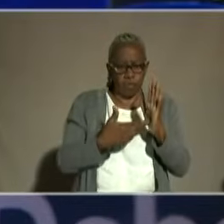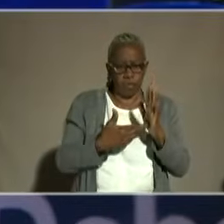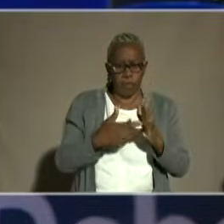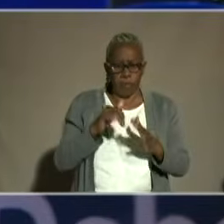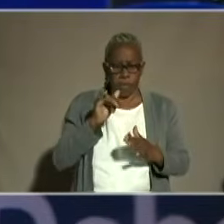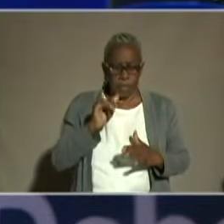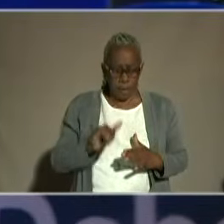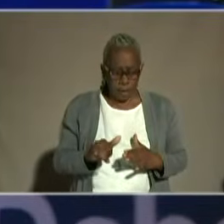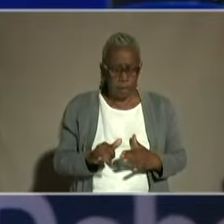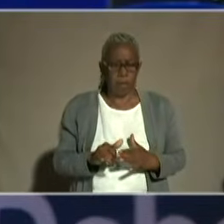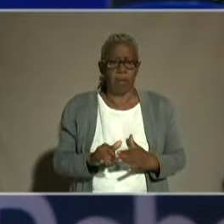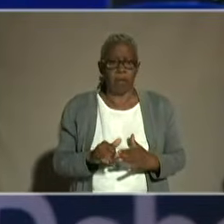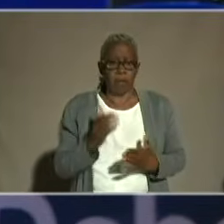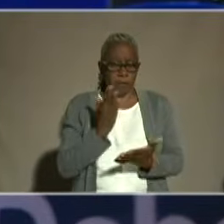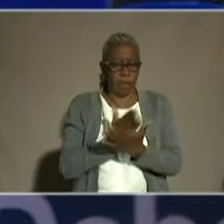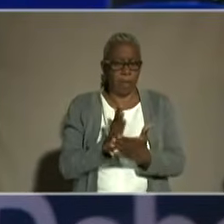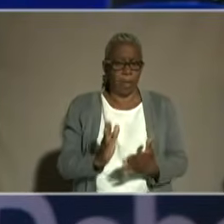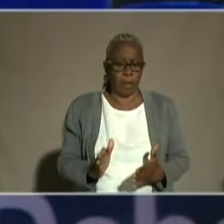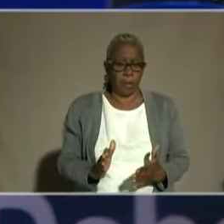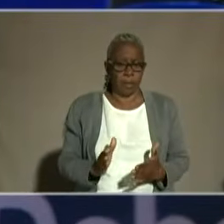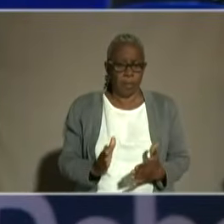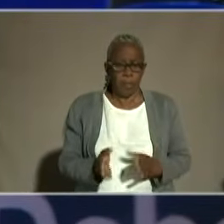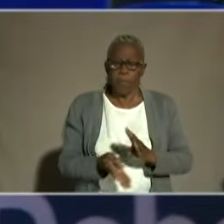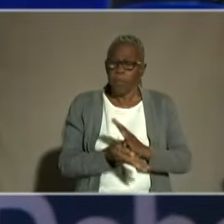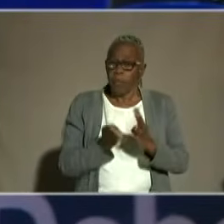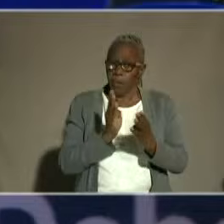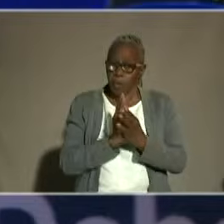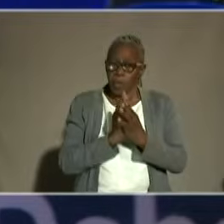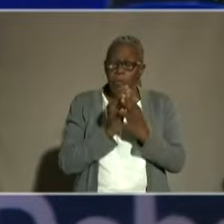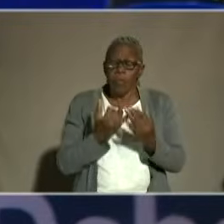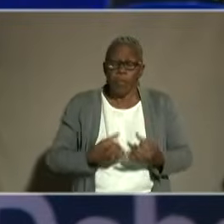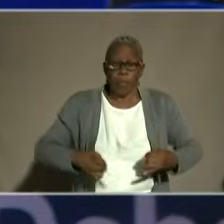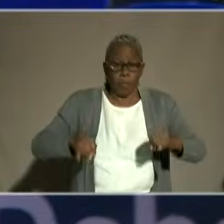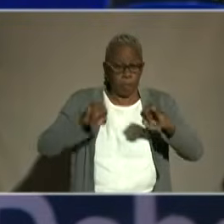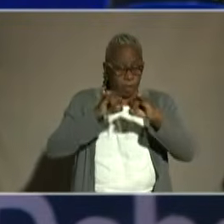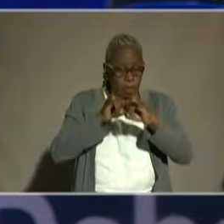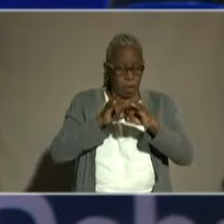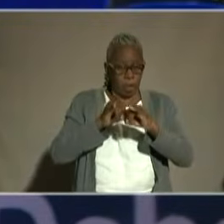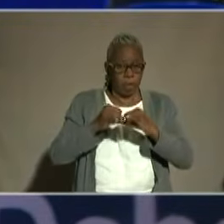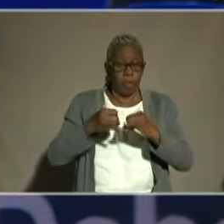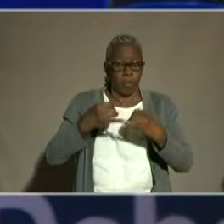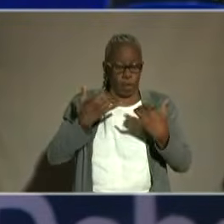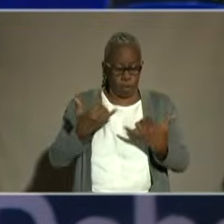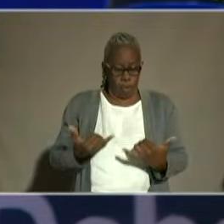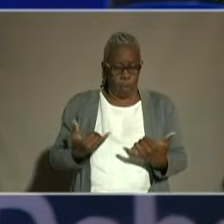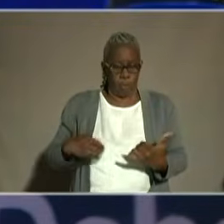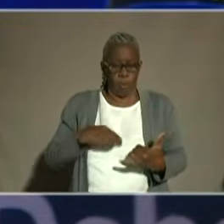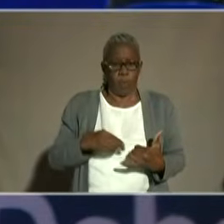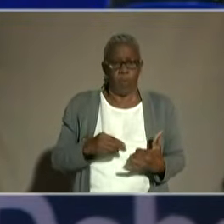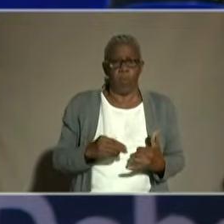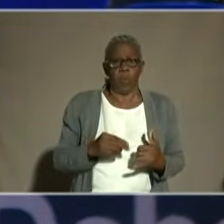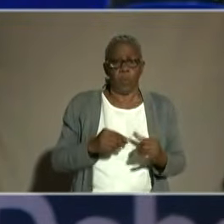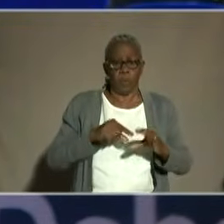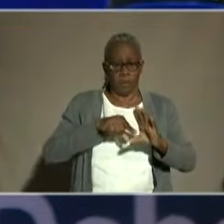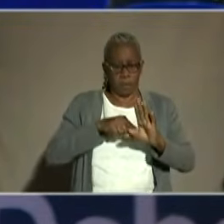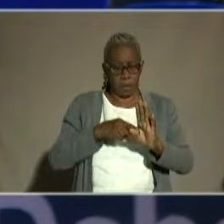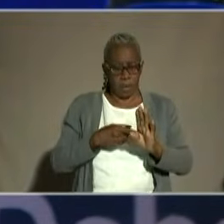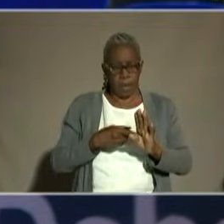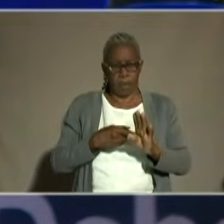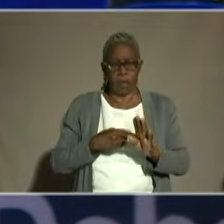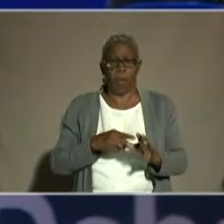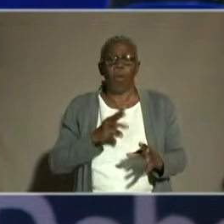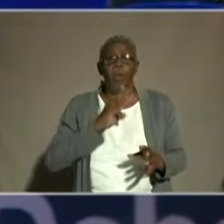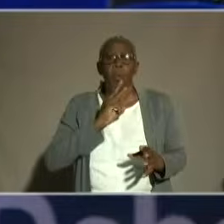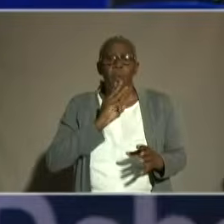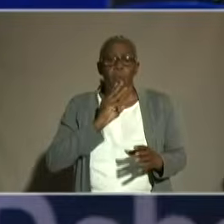discharge into the Rio Cobre. It becomes even more important as we have now put in place the Content Rio Cobre water